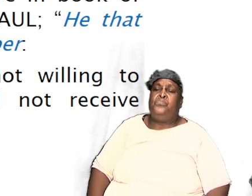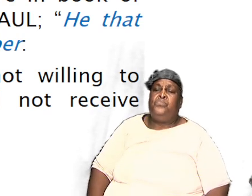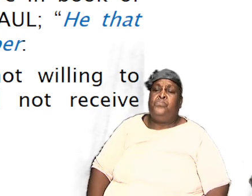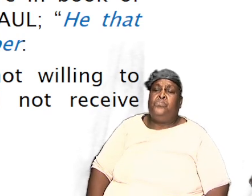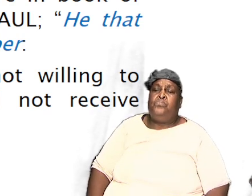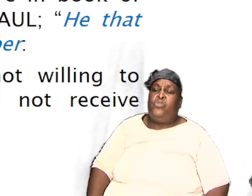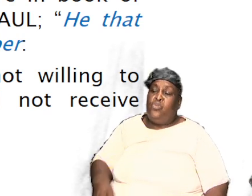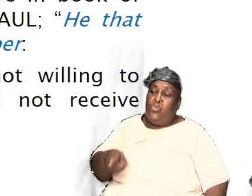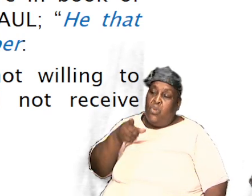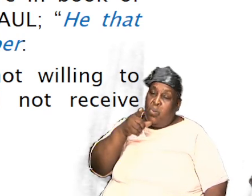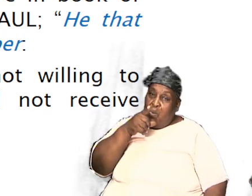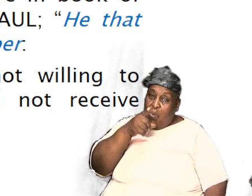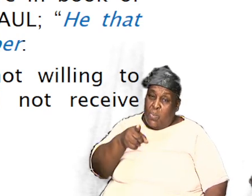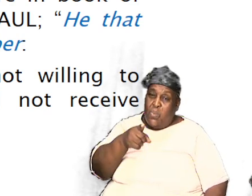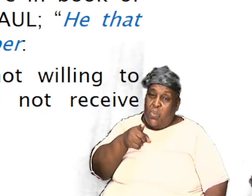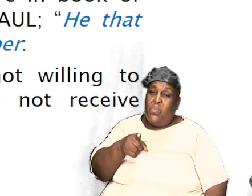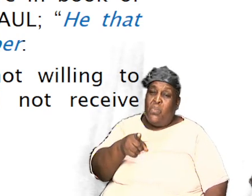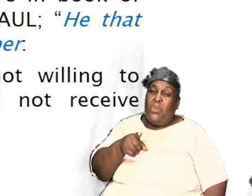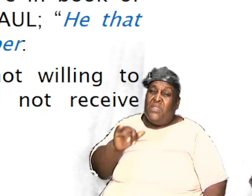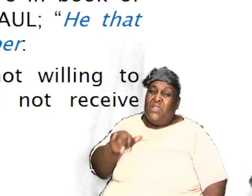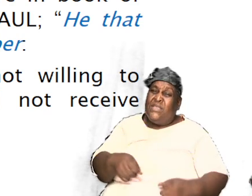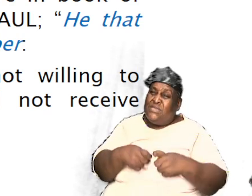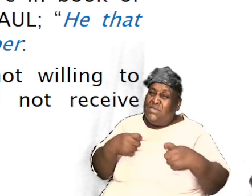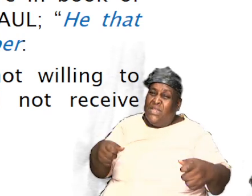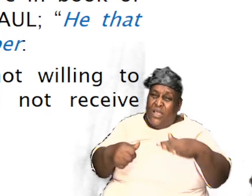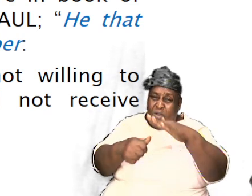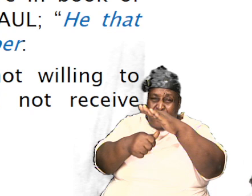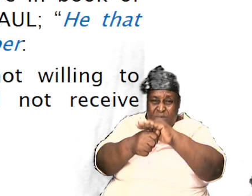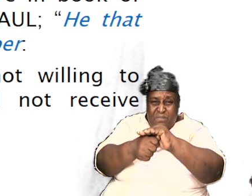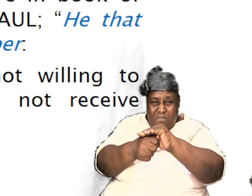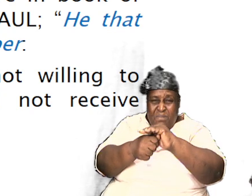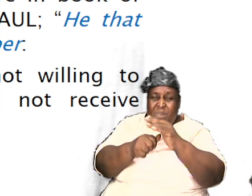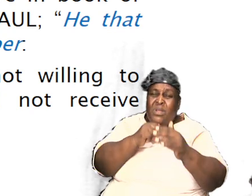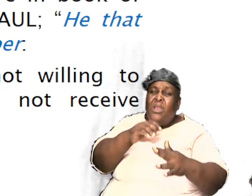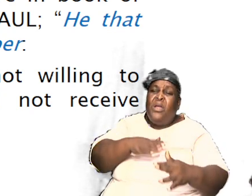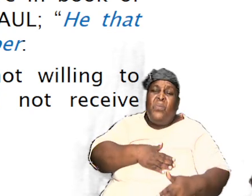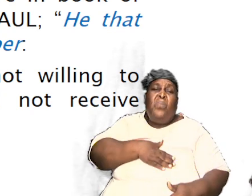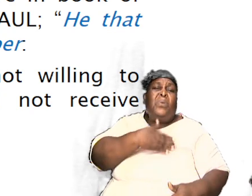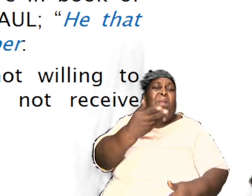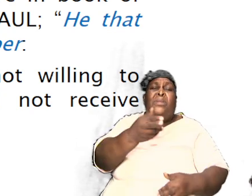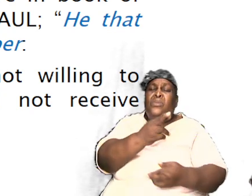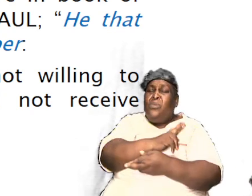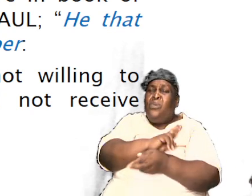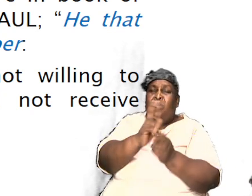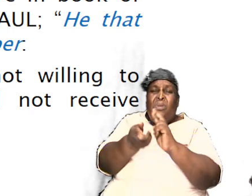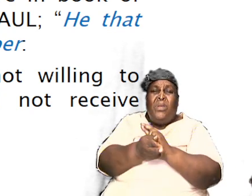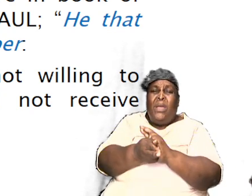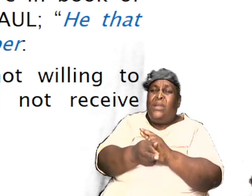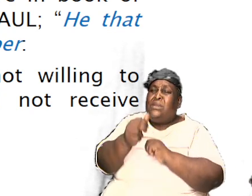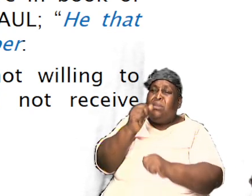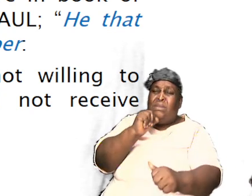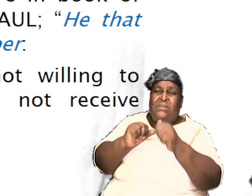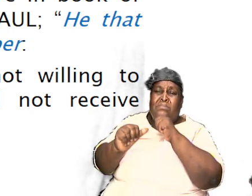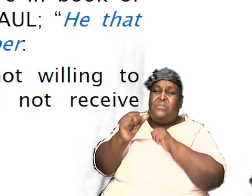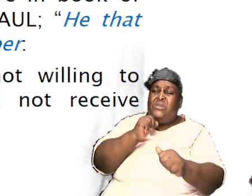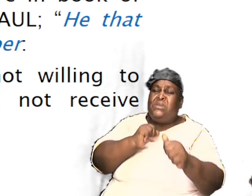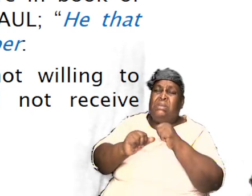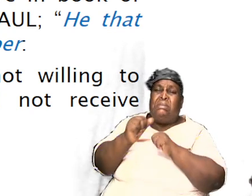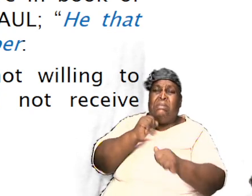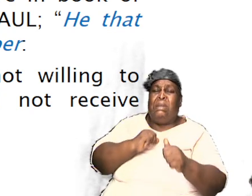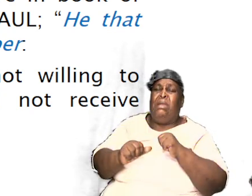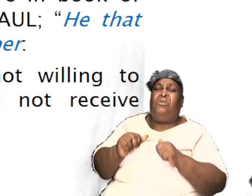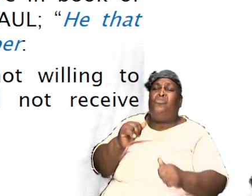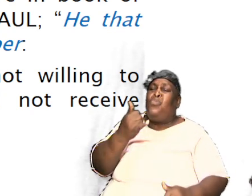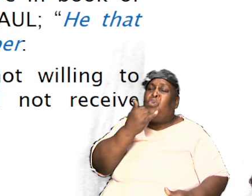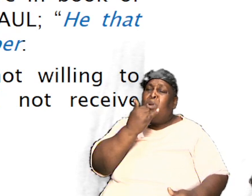person are willing to accept their wrong, willing to repent, and will even deny the obvious, this person